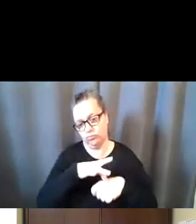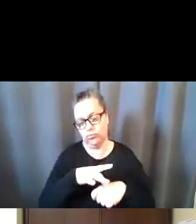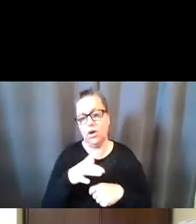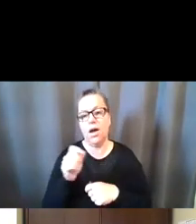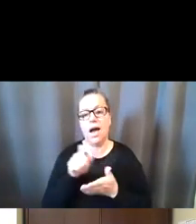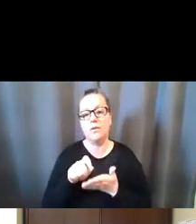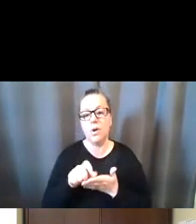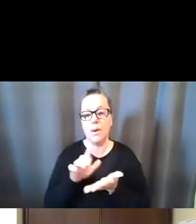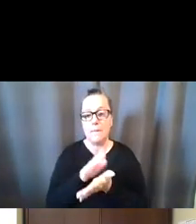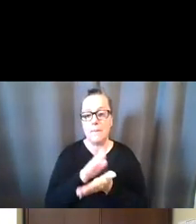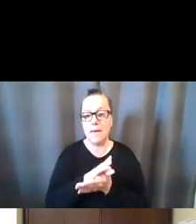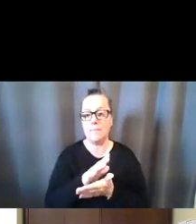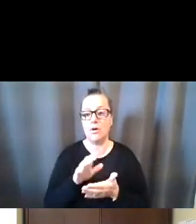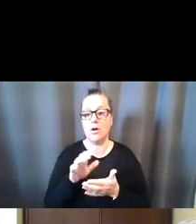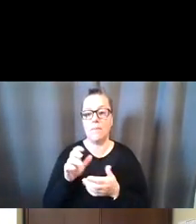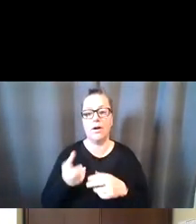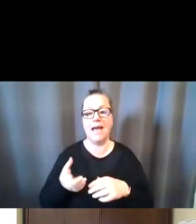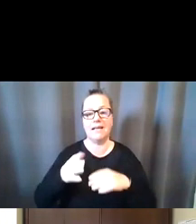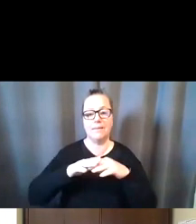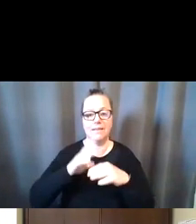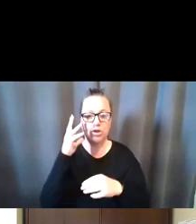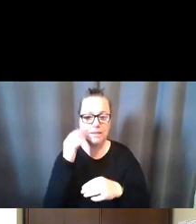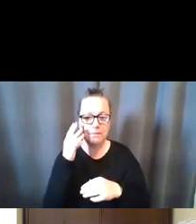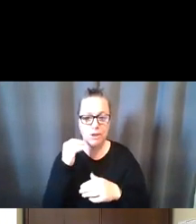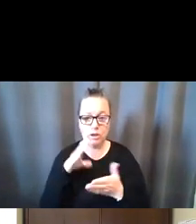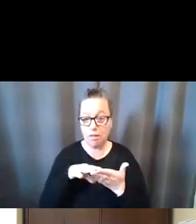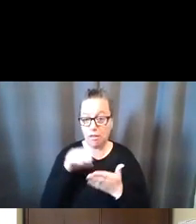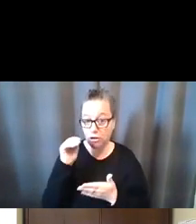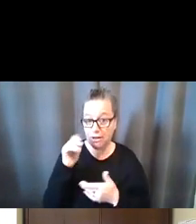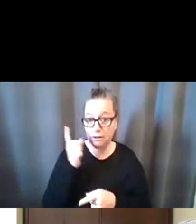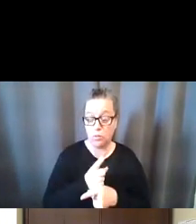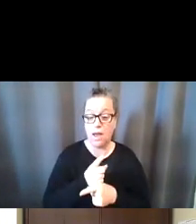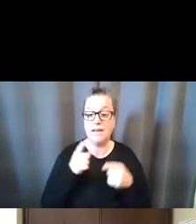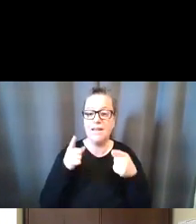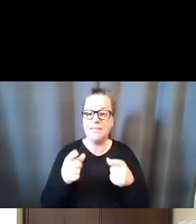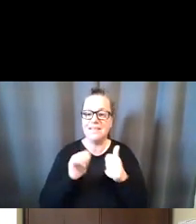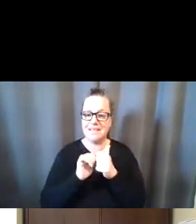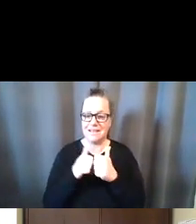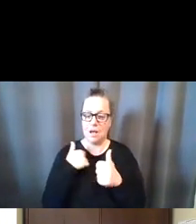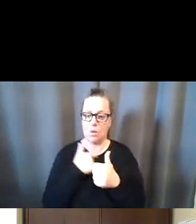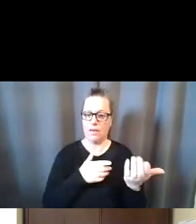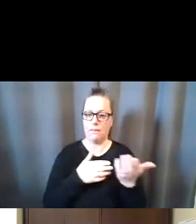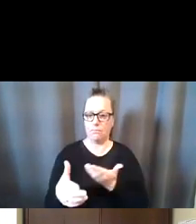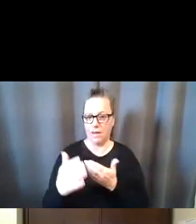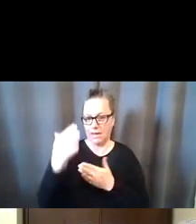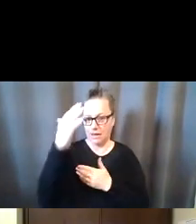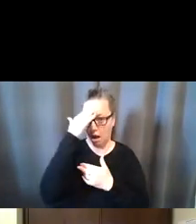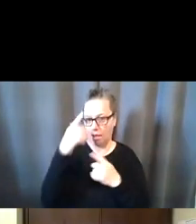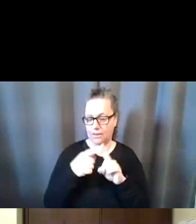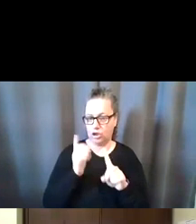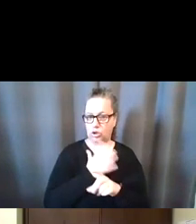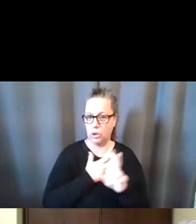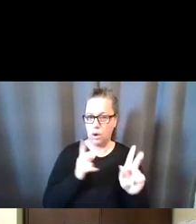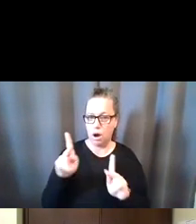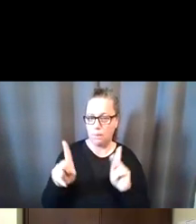wrote a paper about exponential experiential learning, right? This is how we can bring knowledge to our people when we start